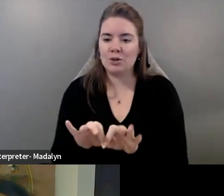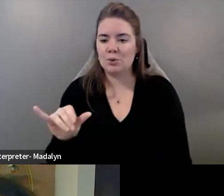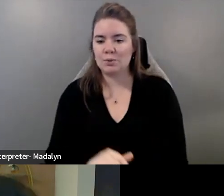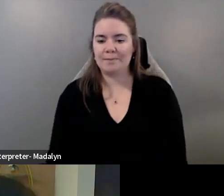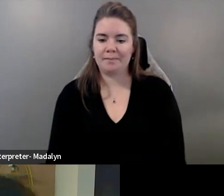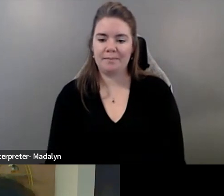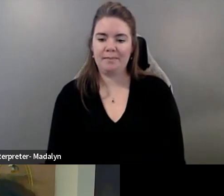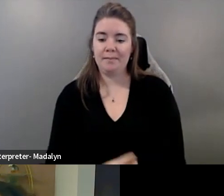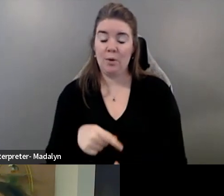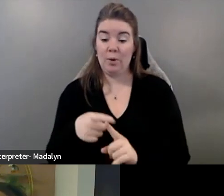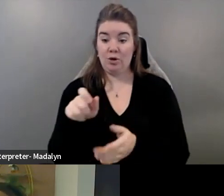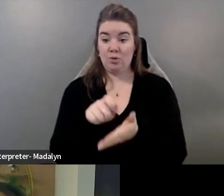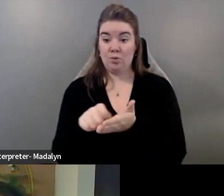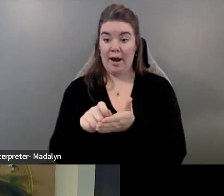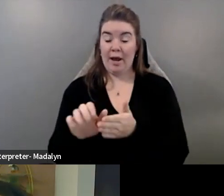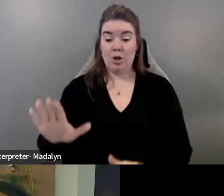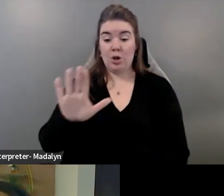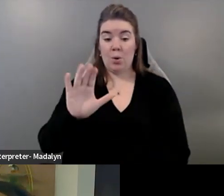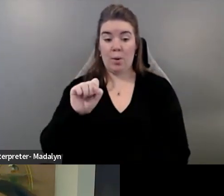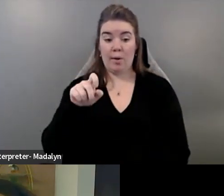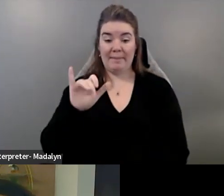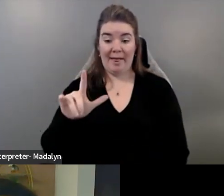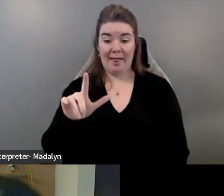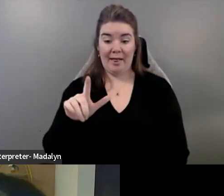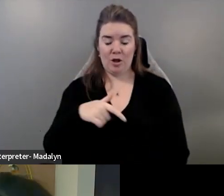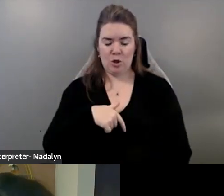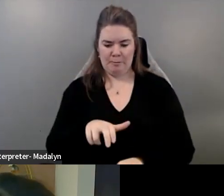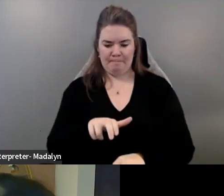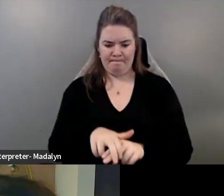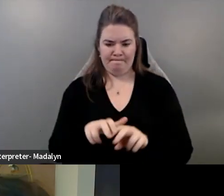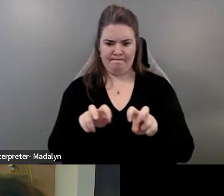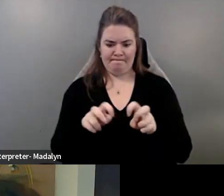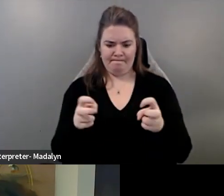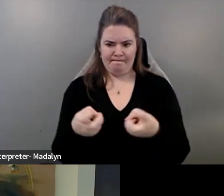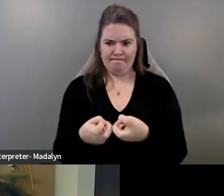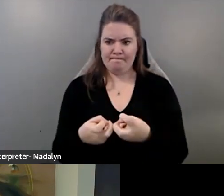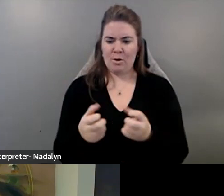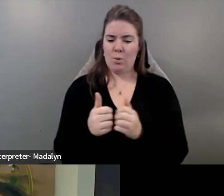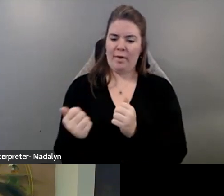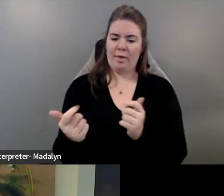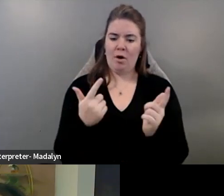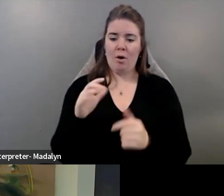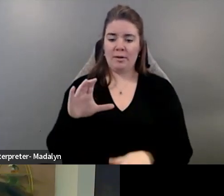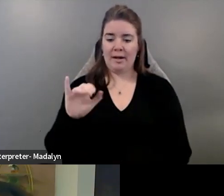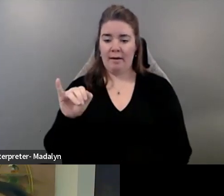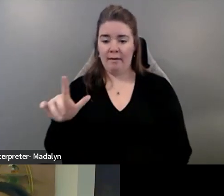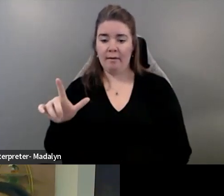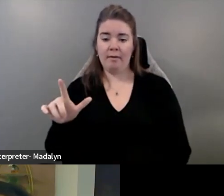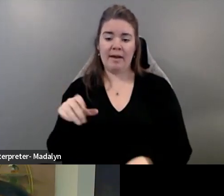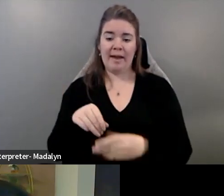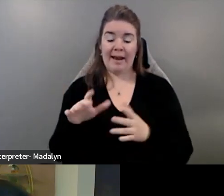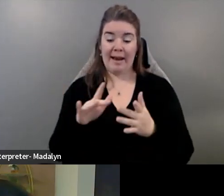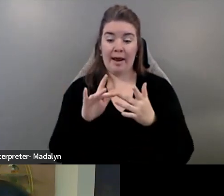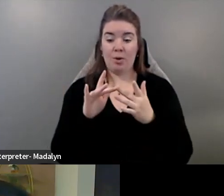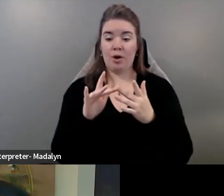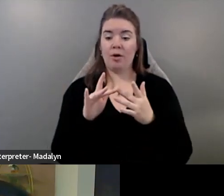you write your spill and you're sitting down with the Centers for Independent Living and the network, make sure the